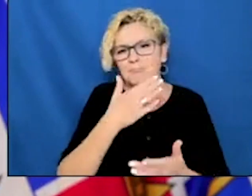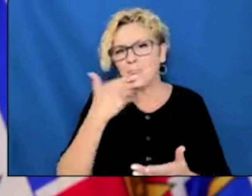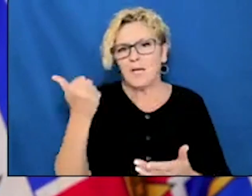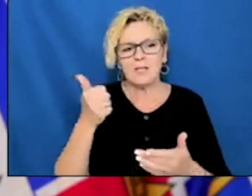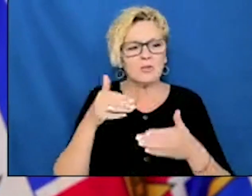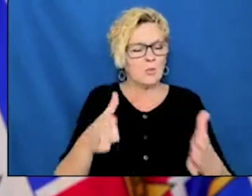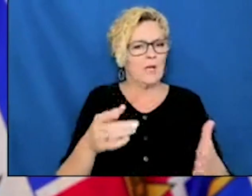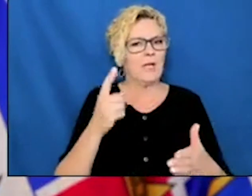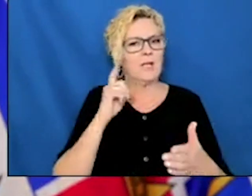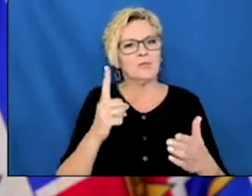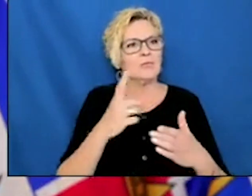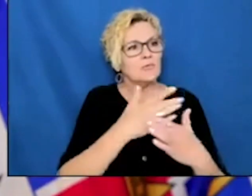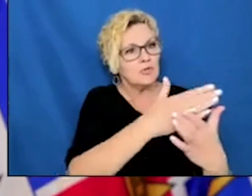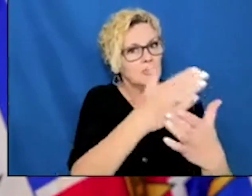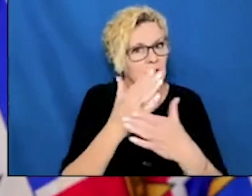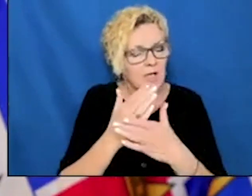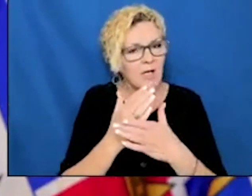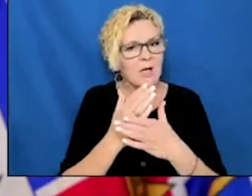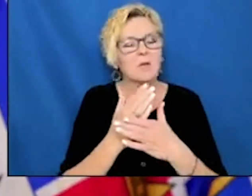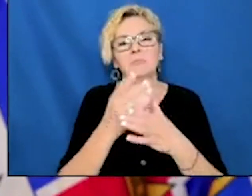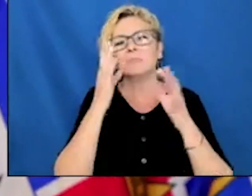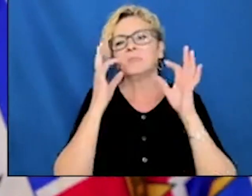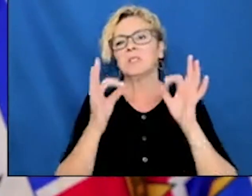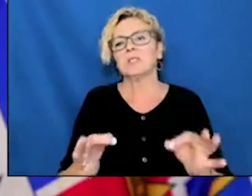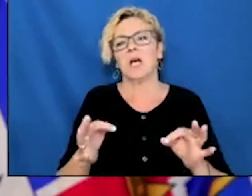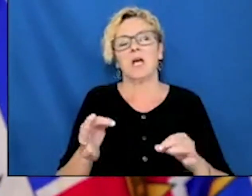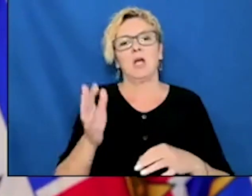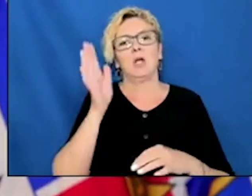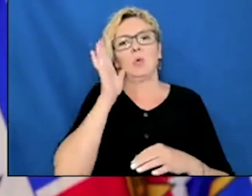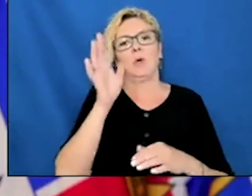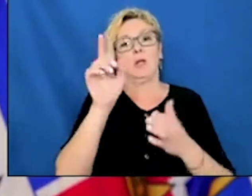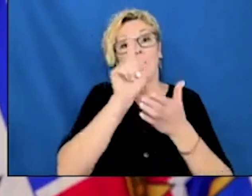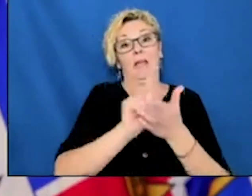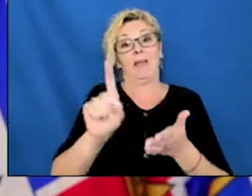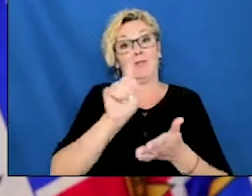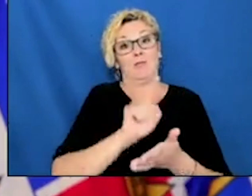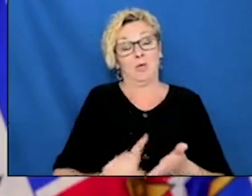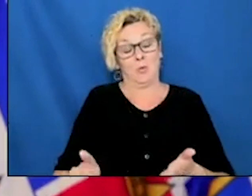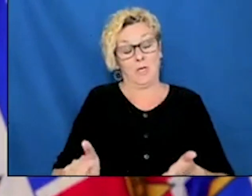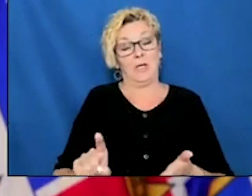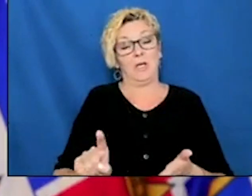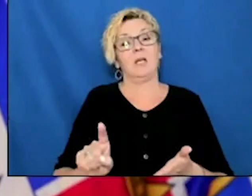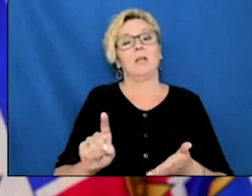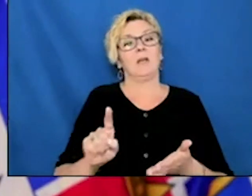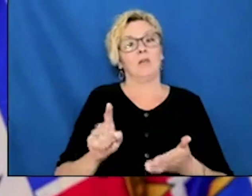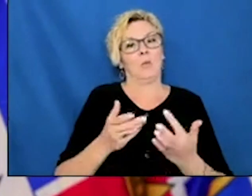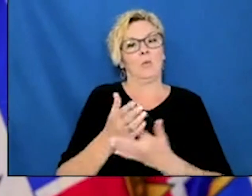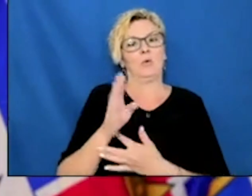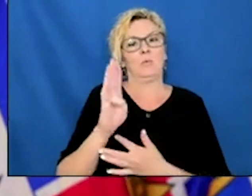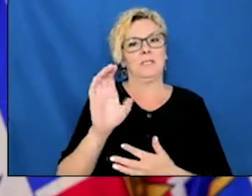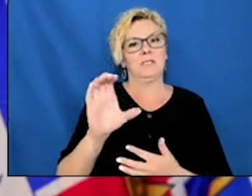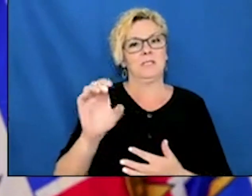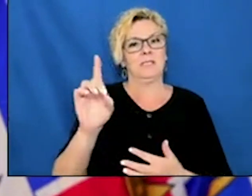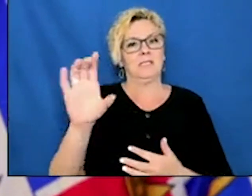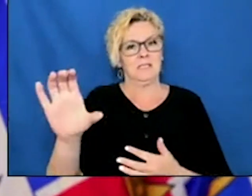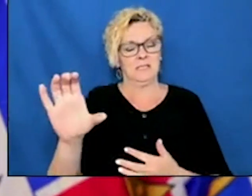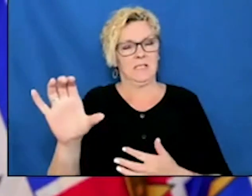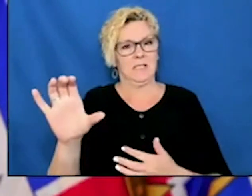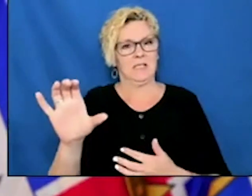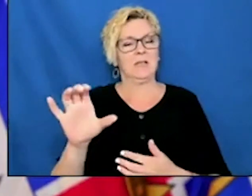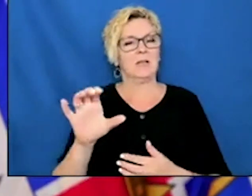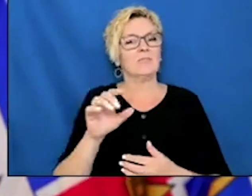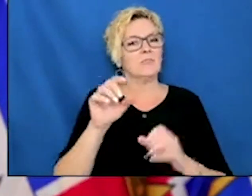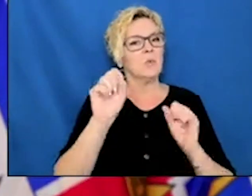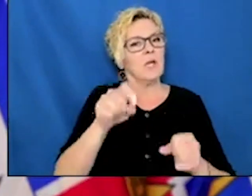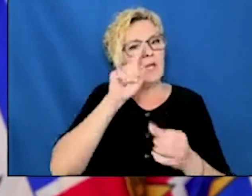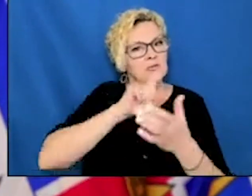available publicly on the BC CDC website with our updated surveillance data on Wednesday this week. We will continue to